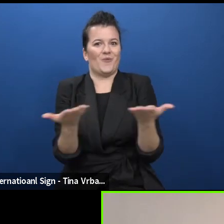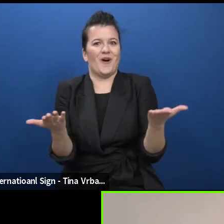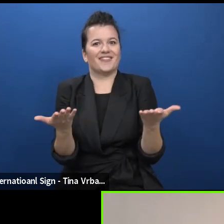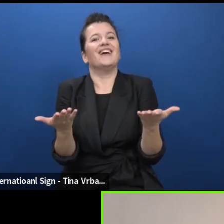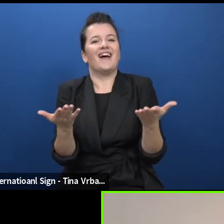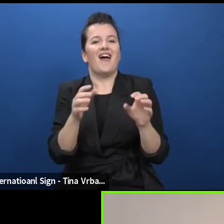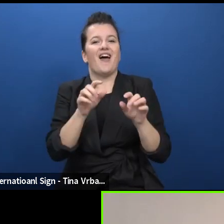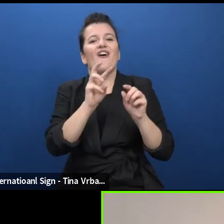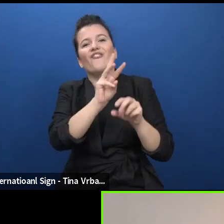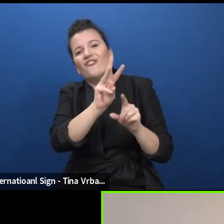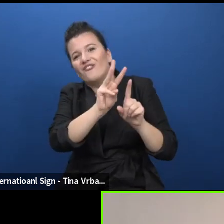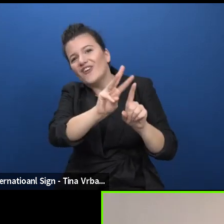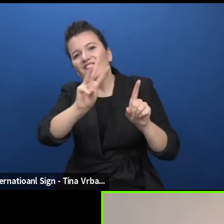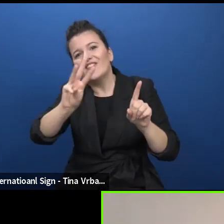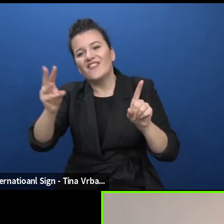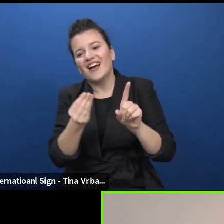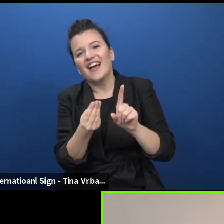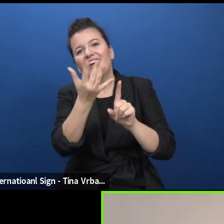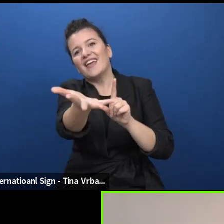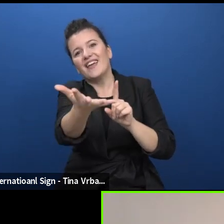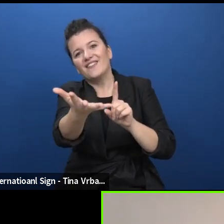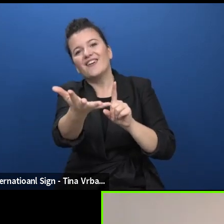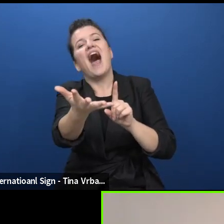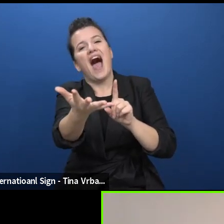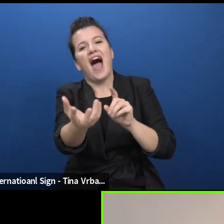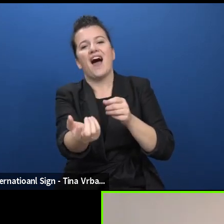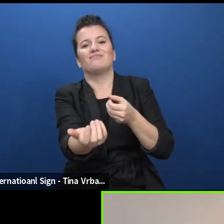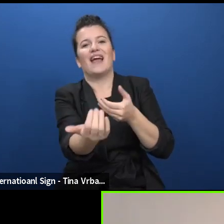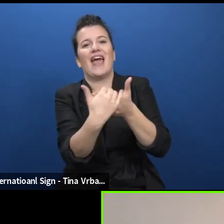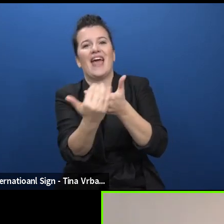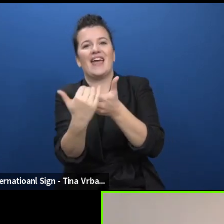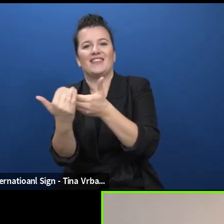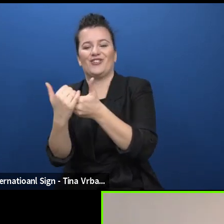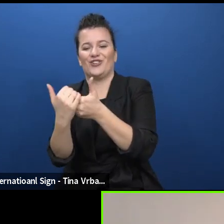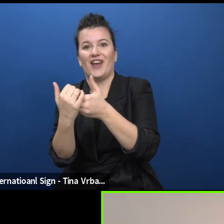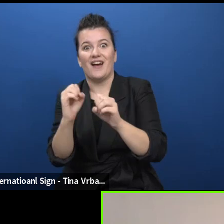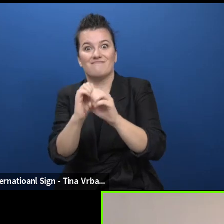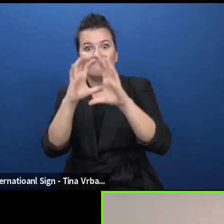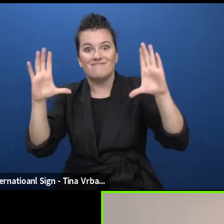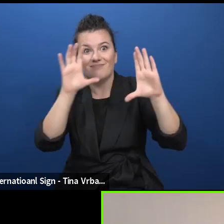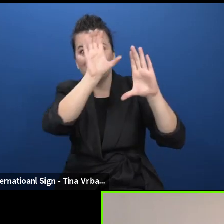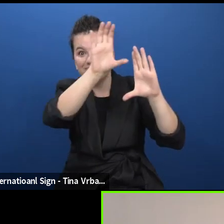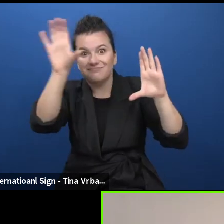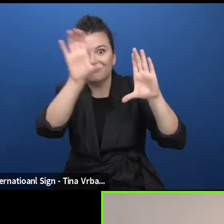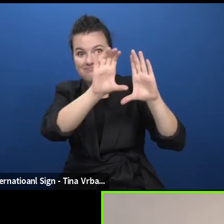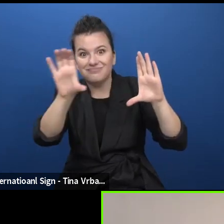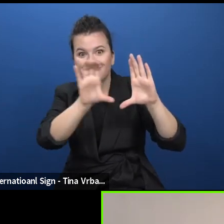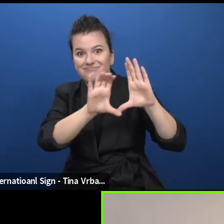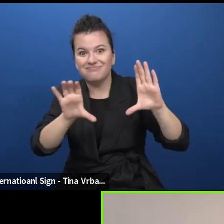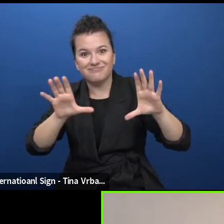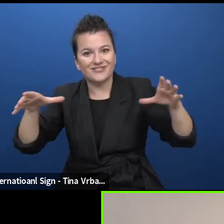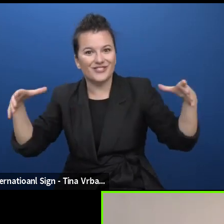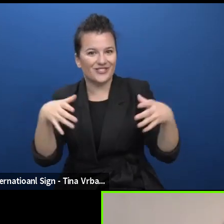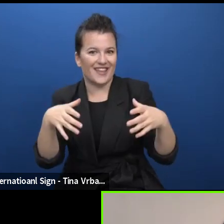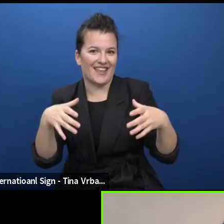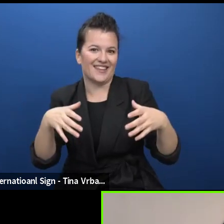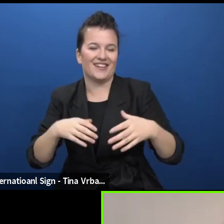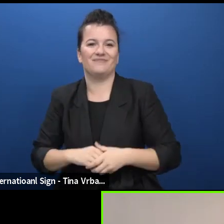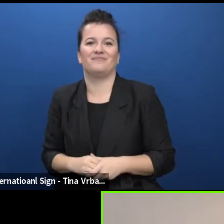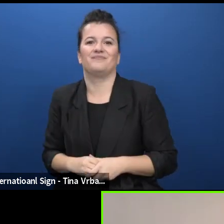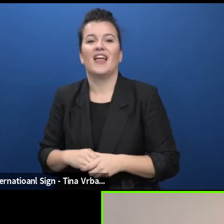guest list have entered this morning for the first time, and which is a virtual replica of the